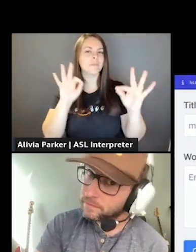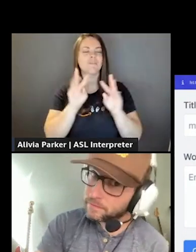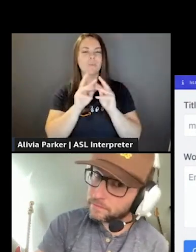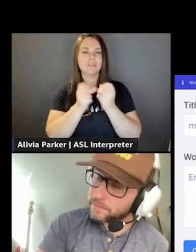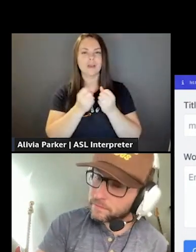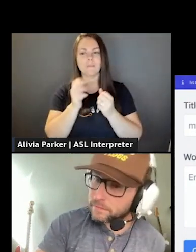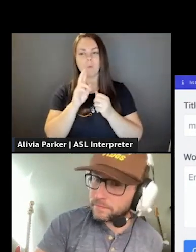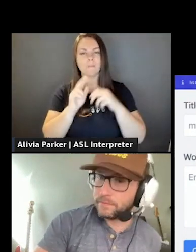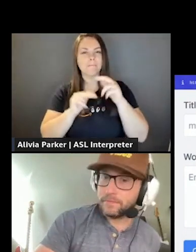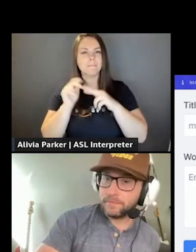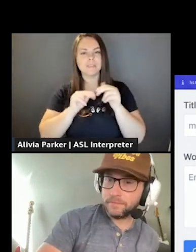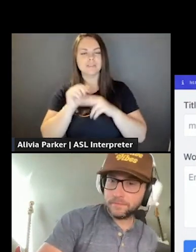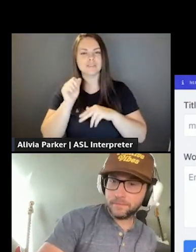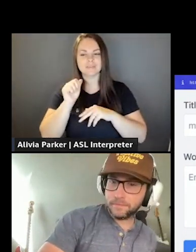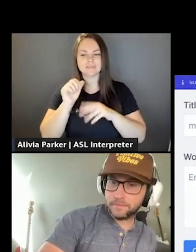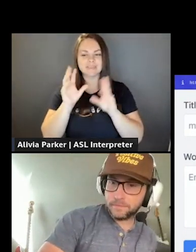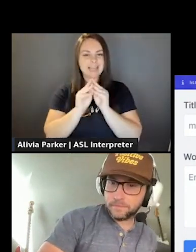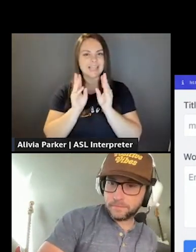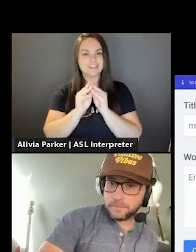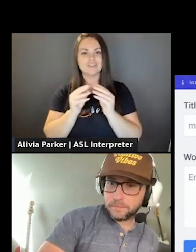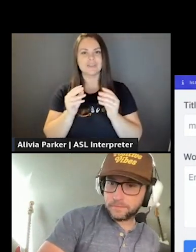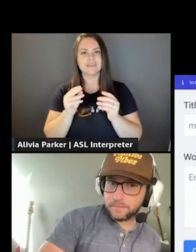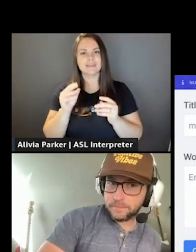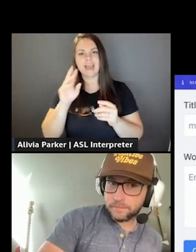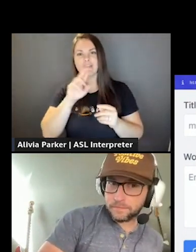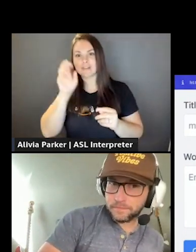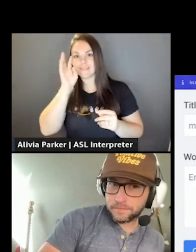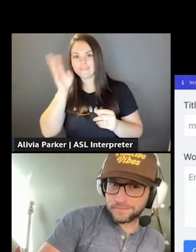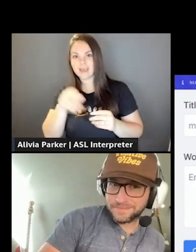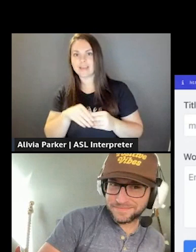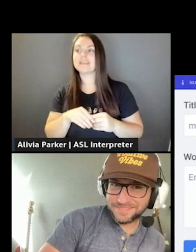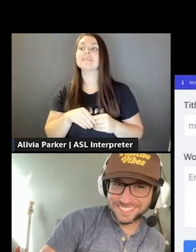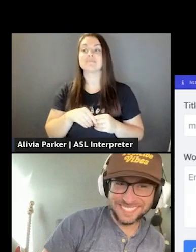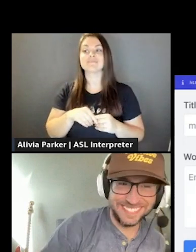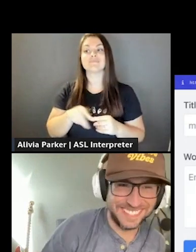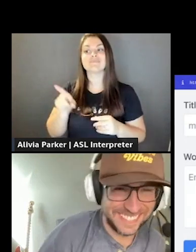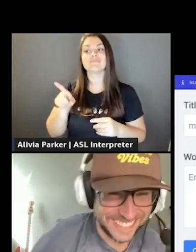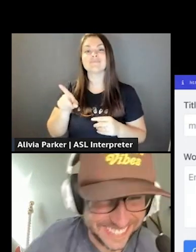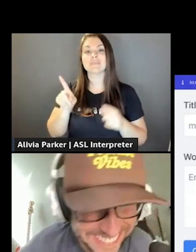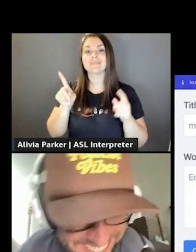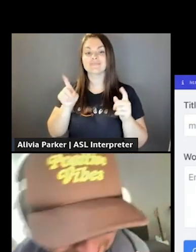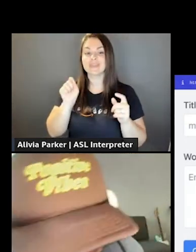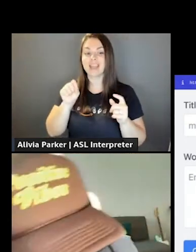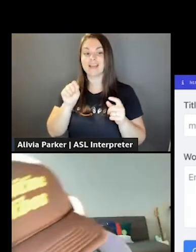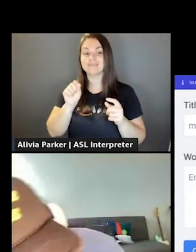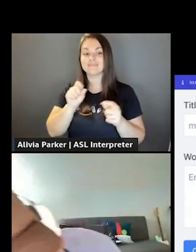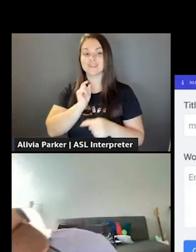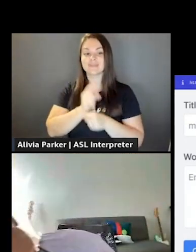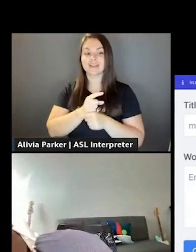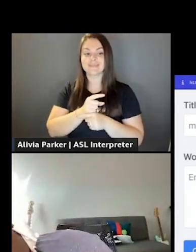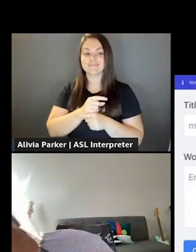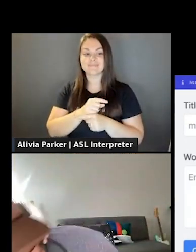Because yeah, manager, if you're listening, you heard it here first.